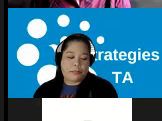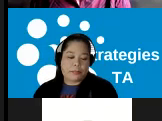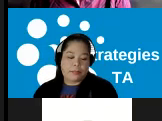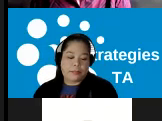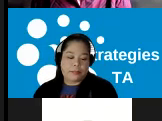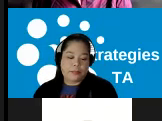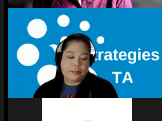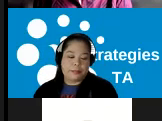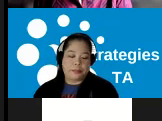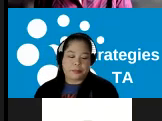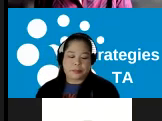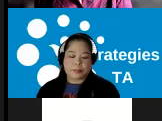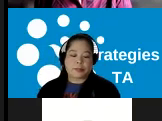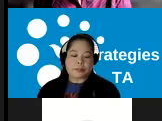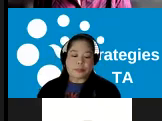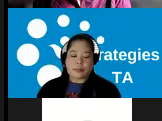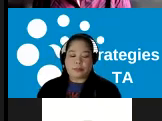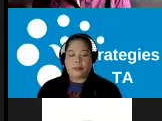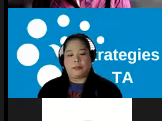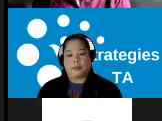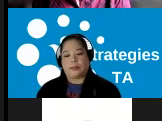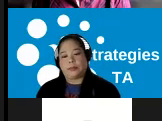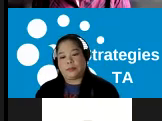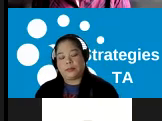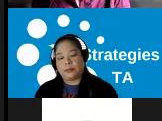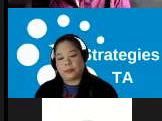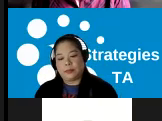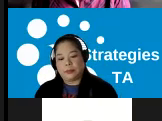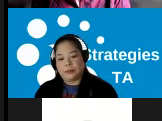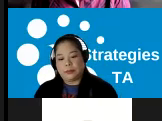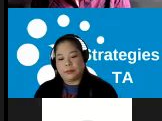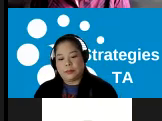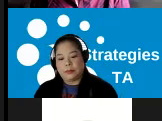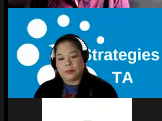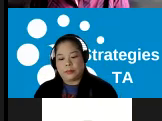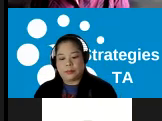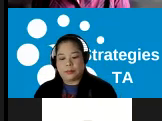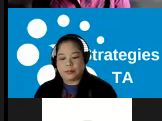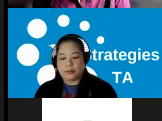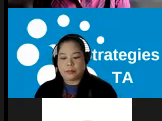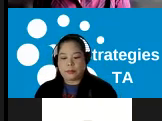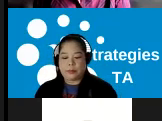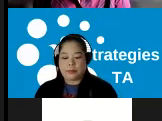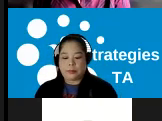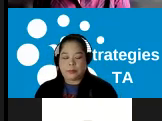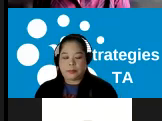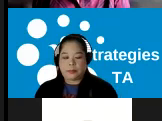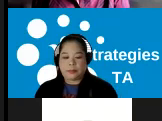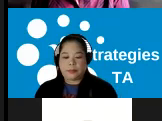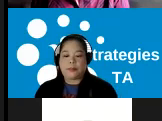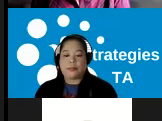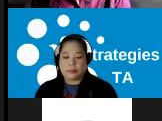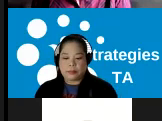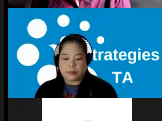that Healthy Start historically did by having a coordinator to kind of take the burden off of